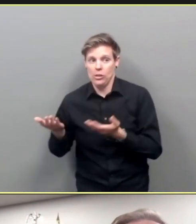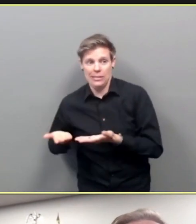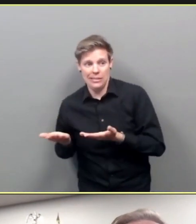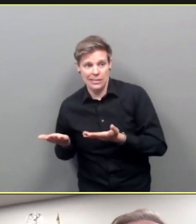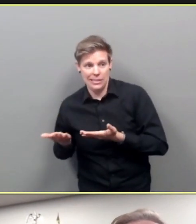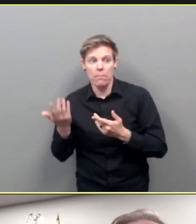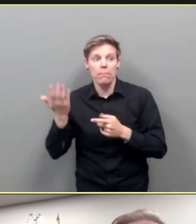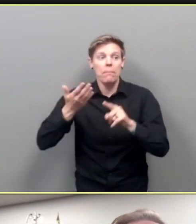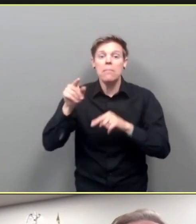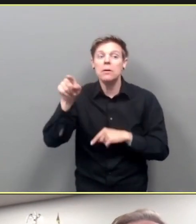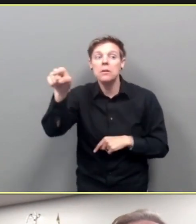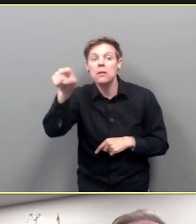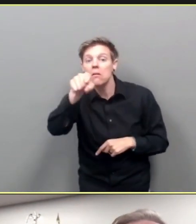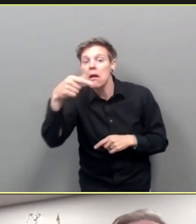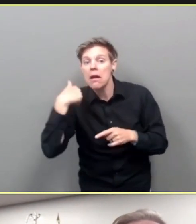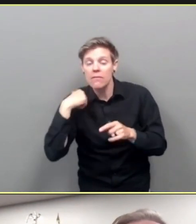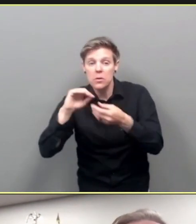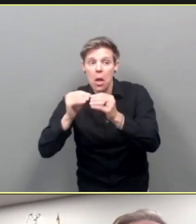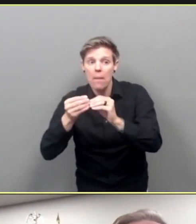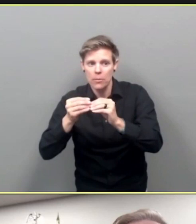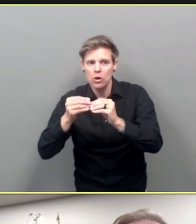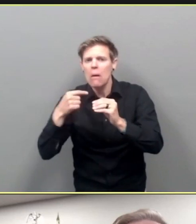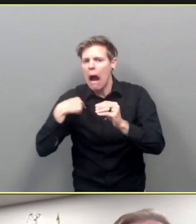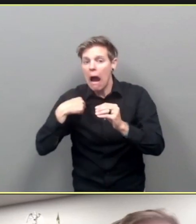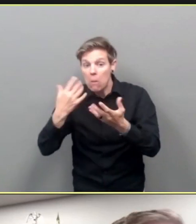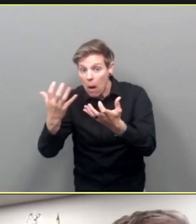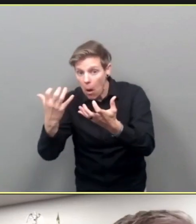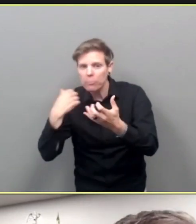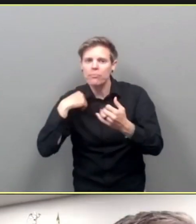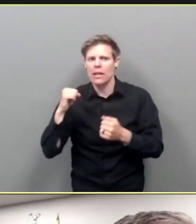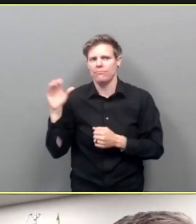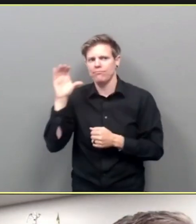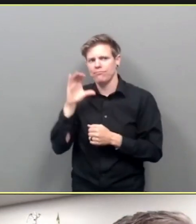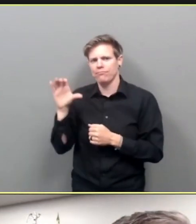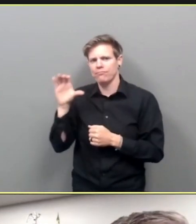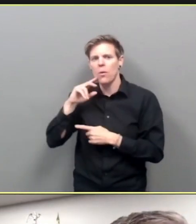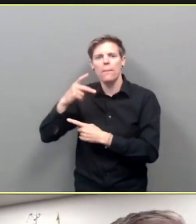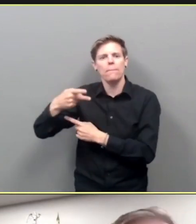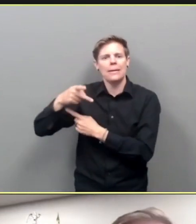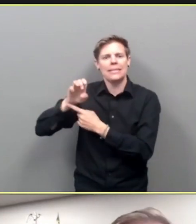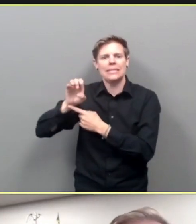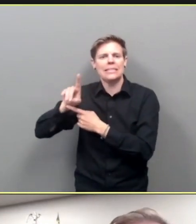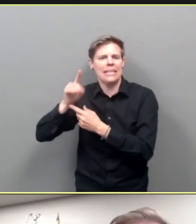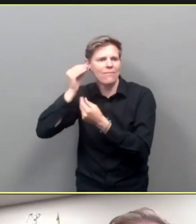can look for the PED data if you'd like.